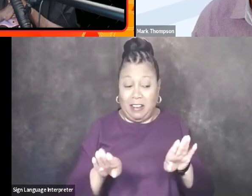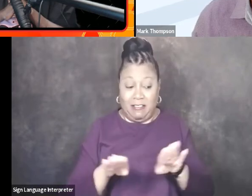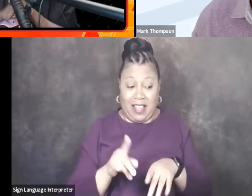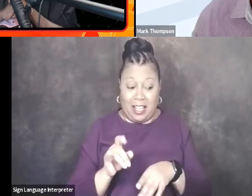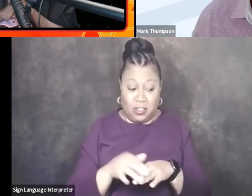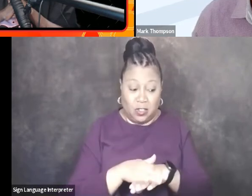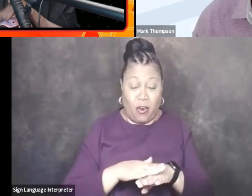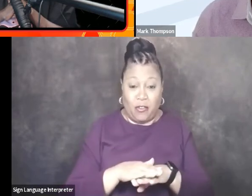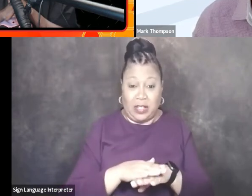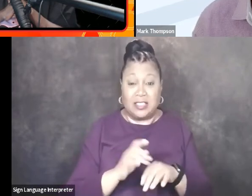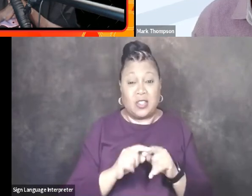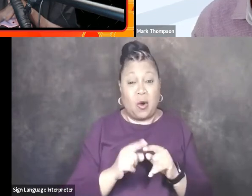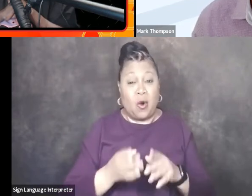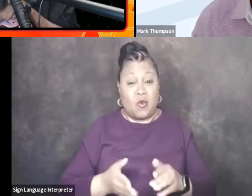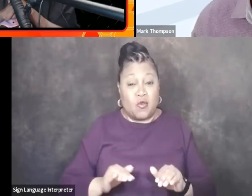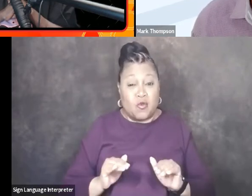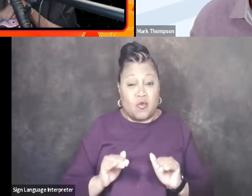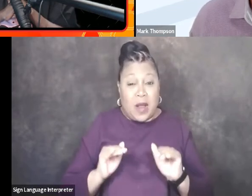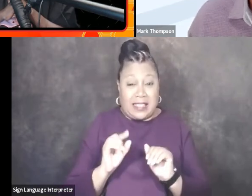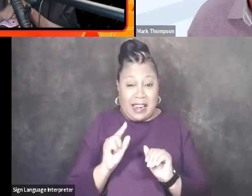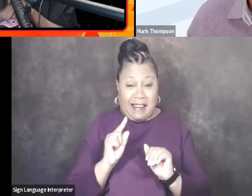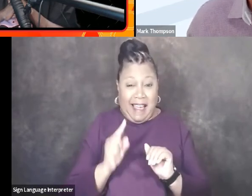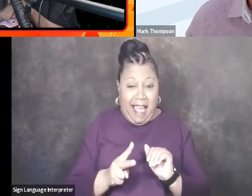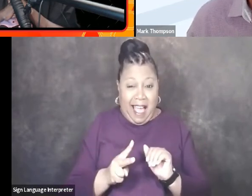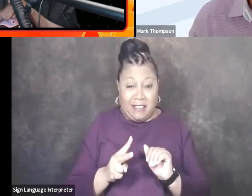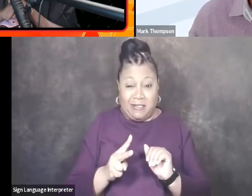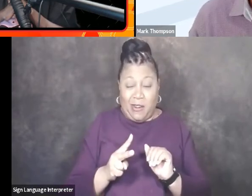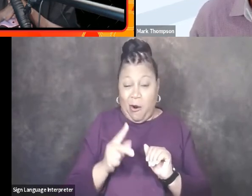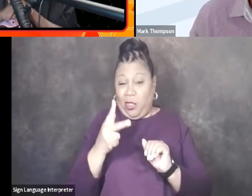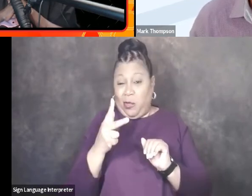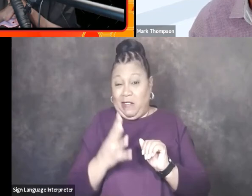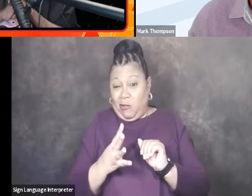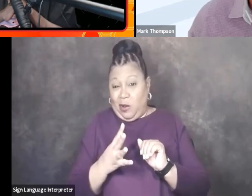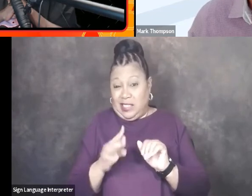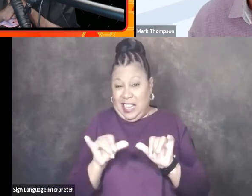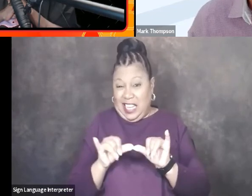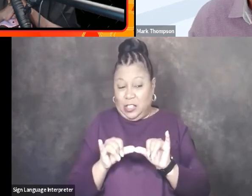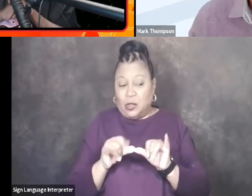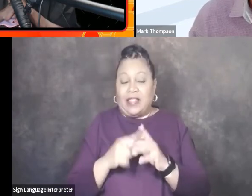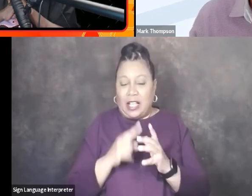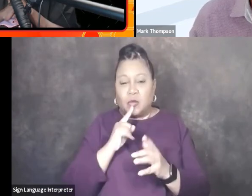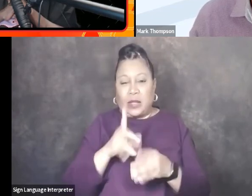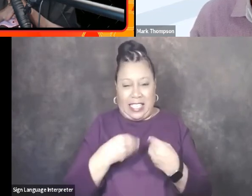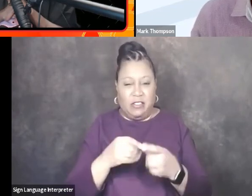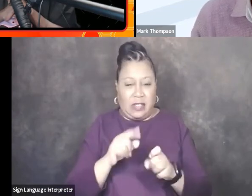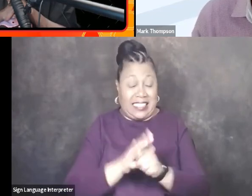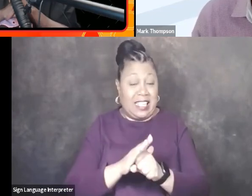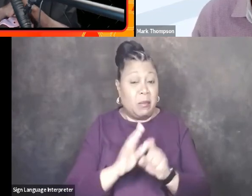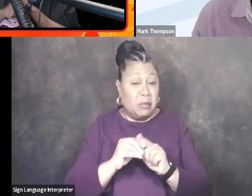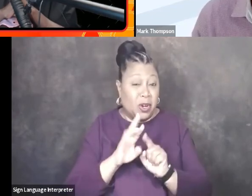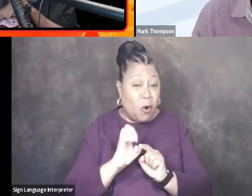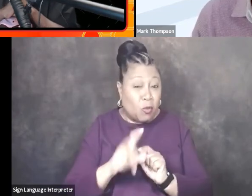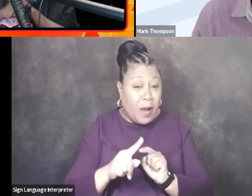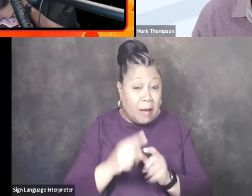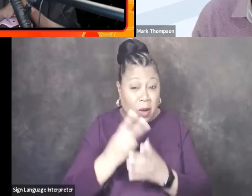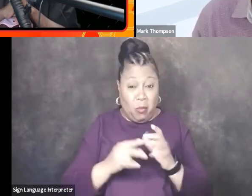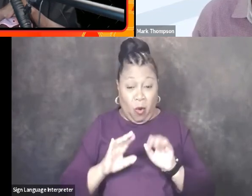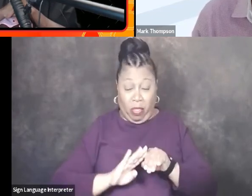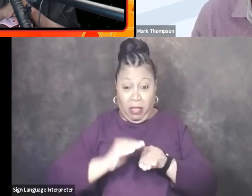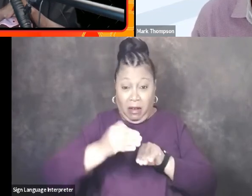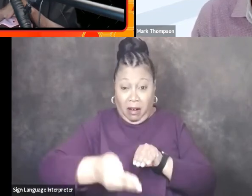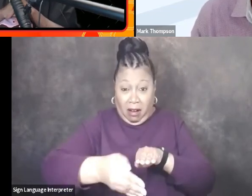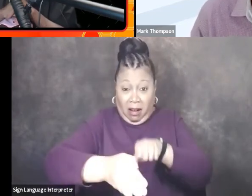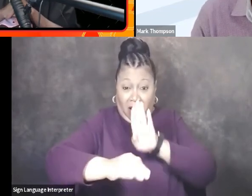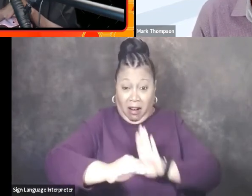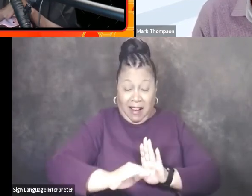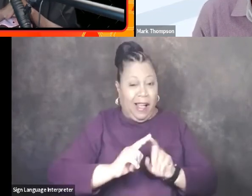surface. So raising that up to half an inch or 3/4 of an inch that's what gives you the seal. But if you put a ramp on both sides of it,